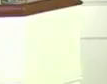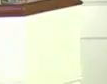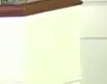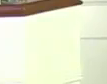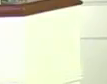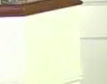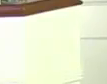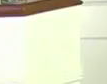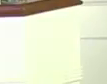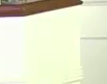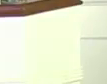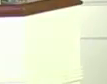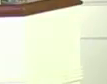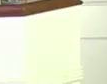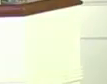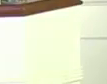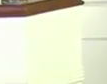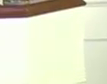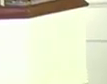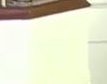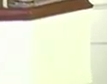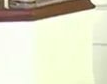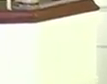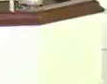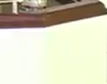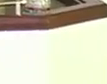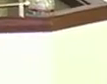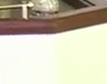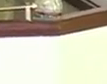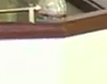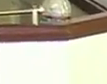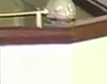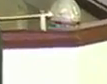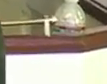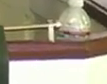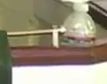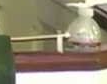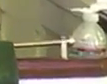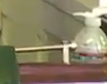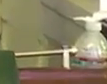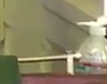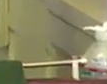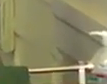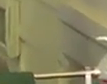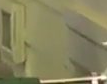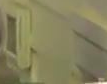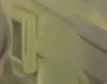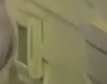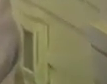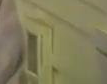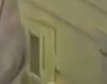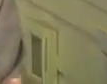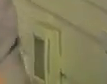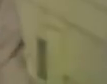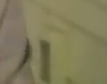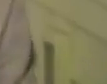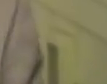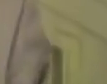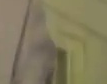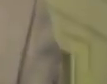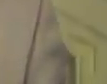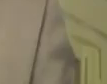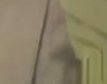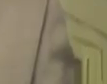give gladness for the day that you have created. Allow your spirit to be among us, that we may know that the blessings that